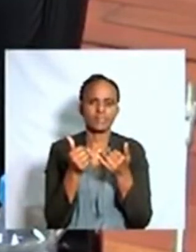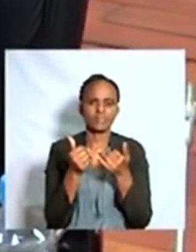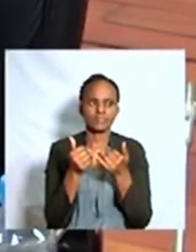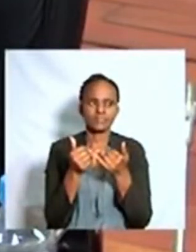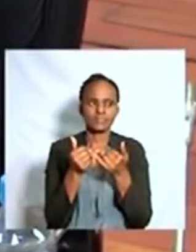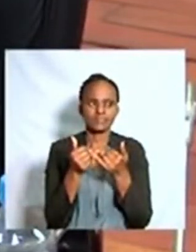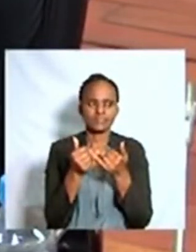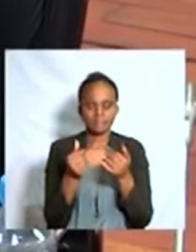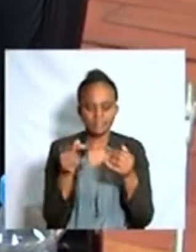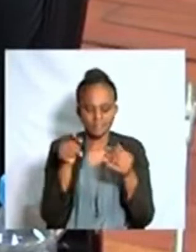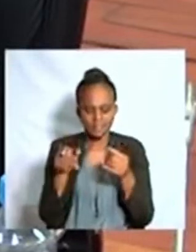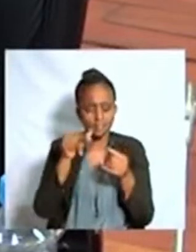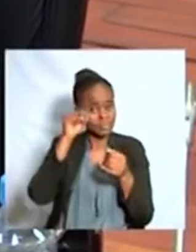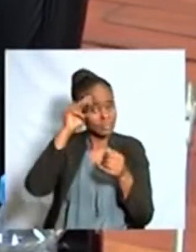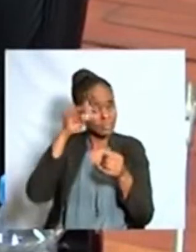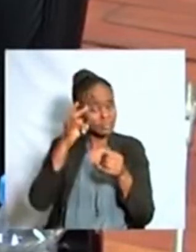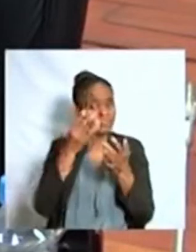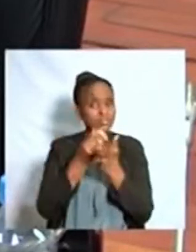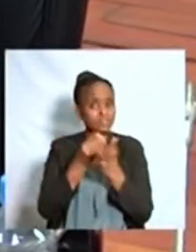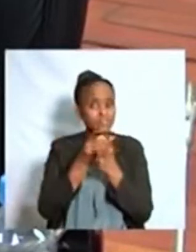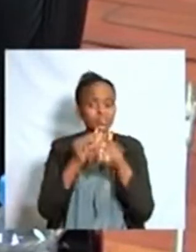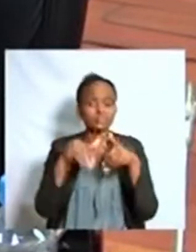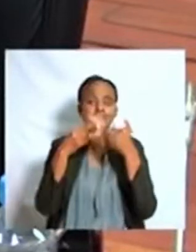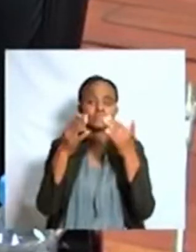the Ministry of Finance has given,